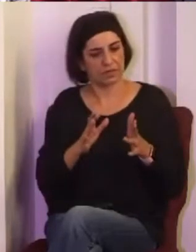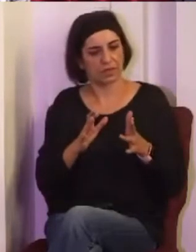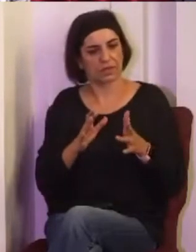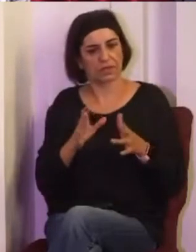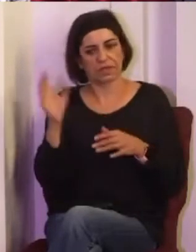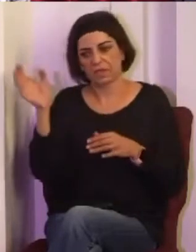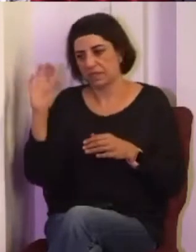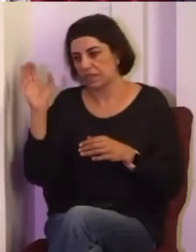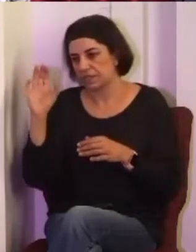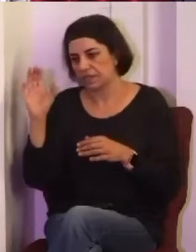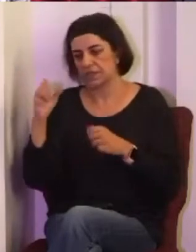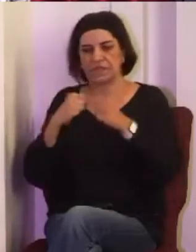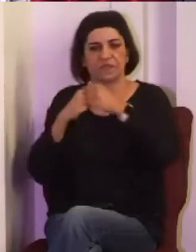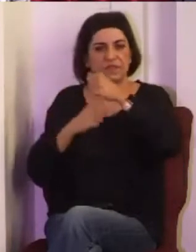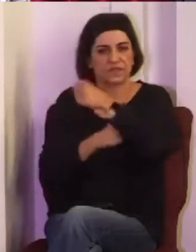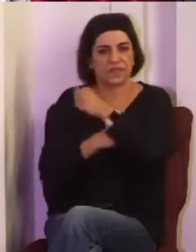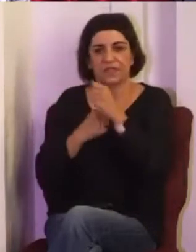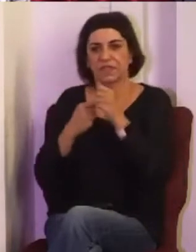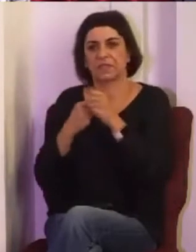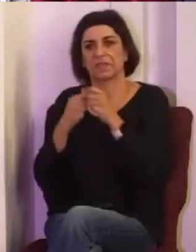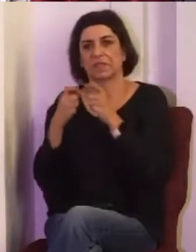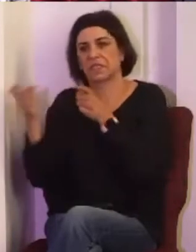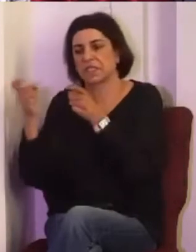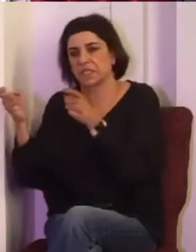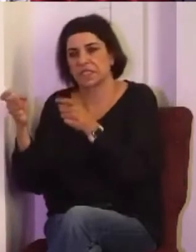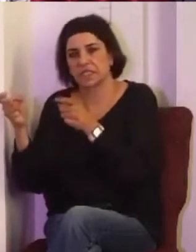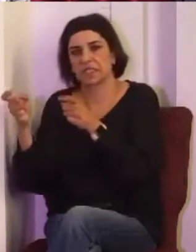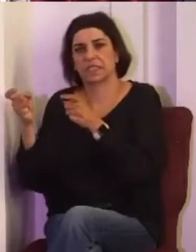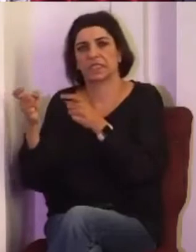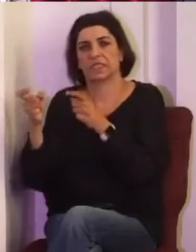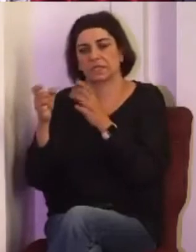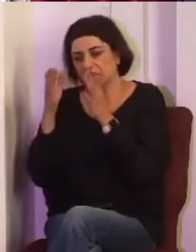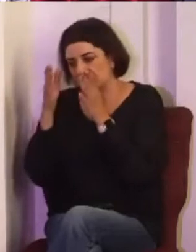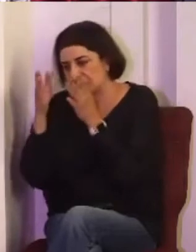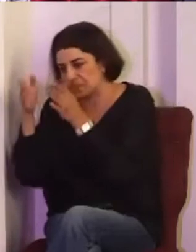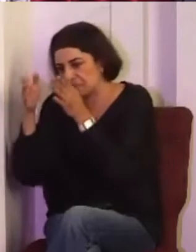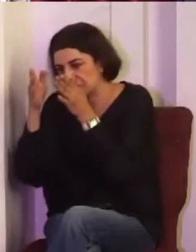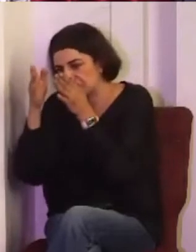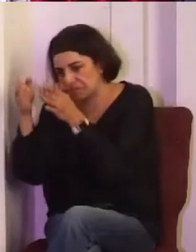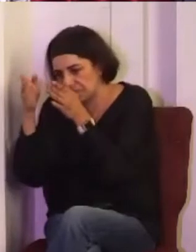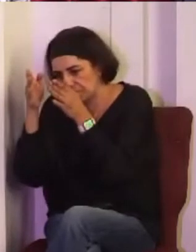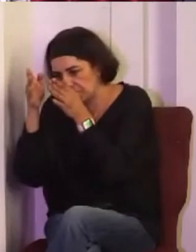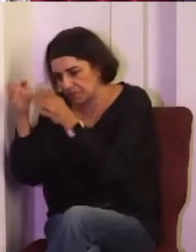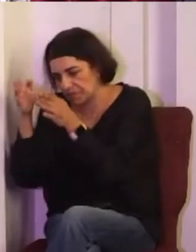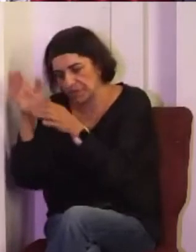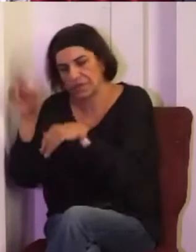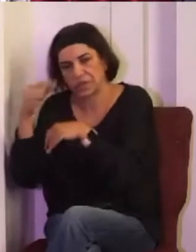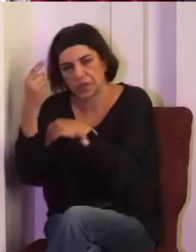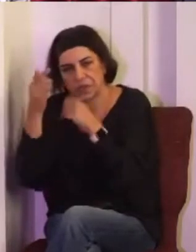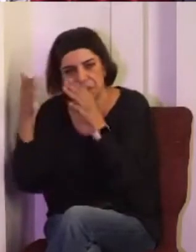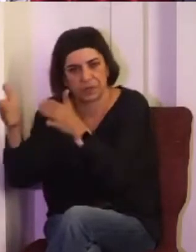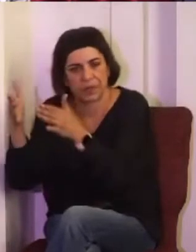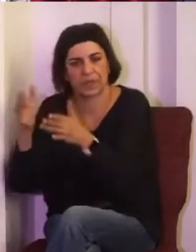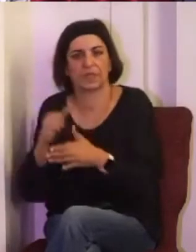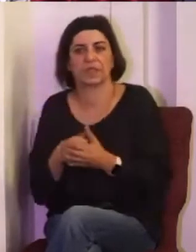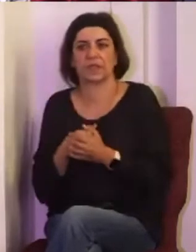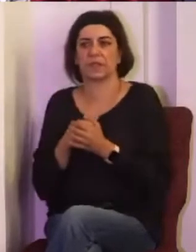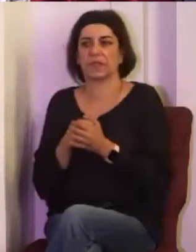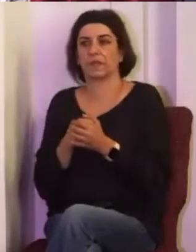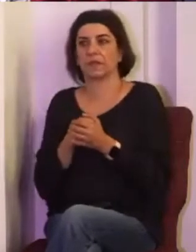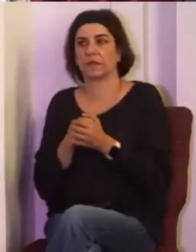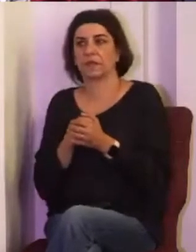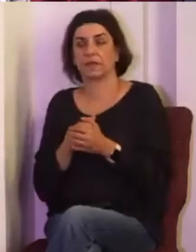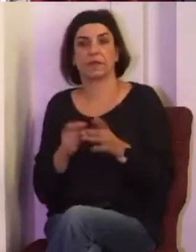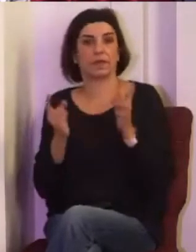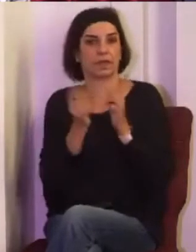conservatism, fundamentalism was the ruler. Straight and narrow was the only way. And I met people